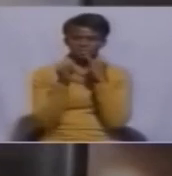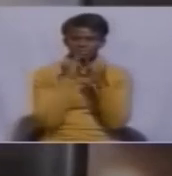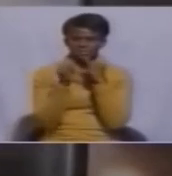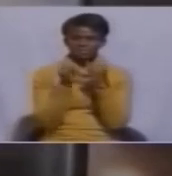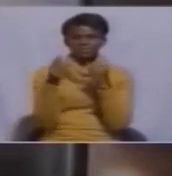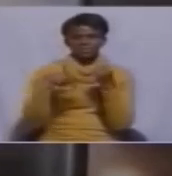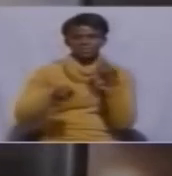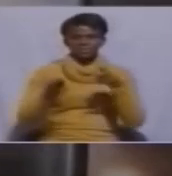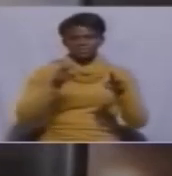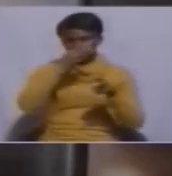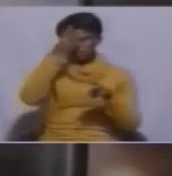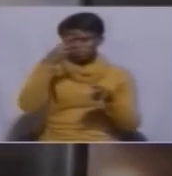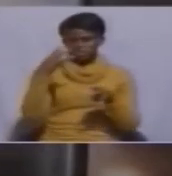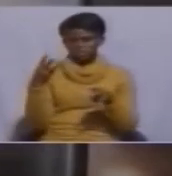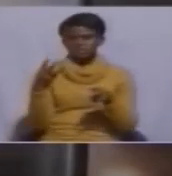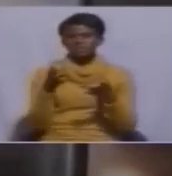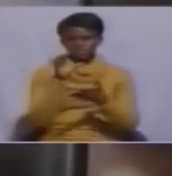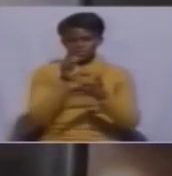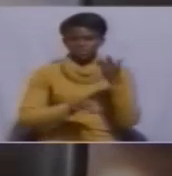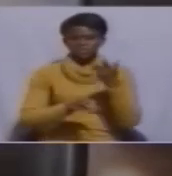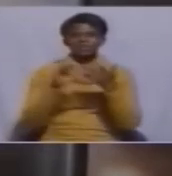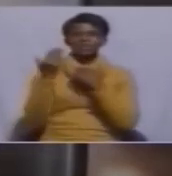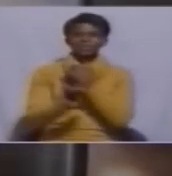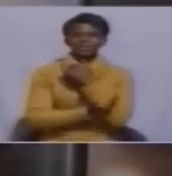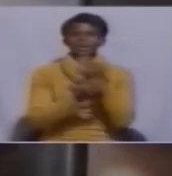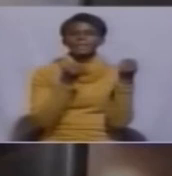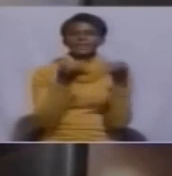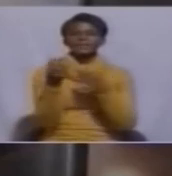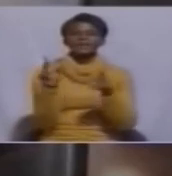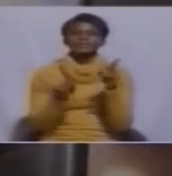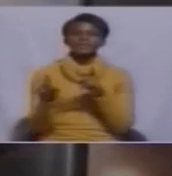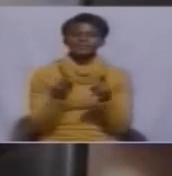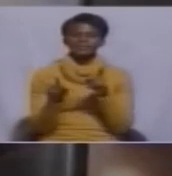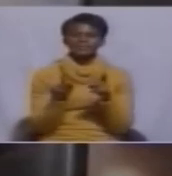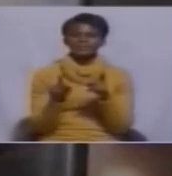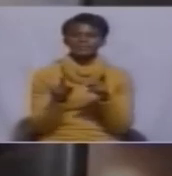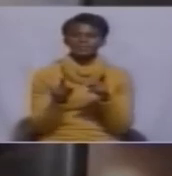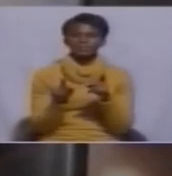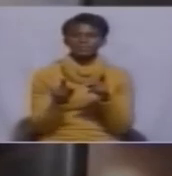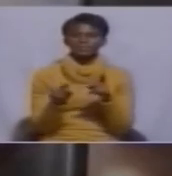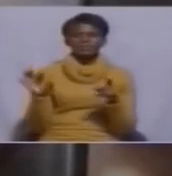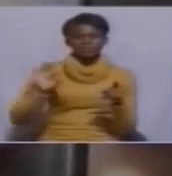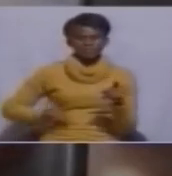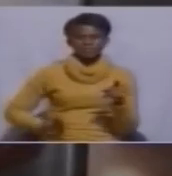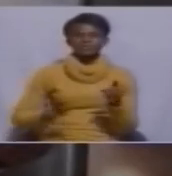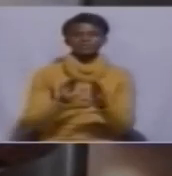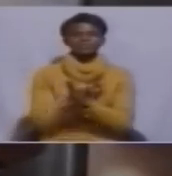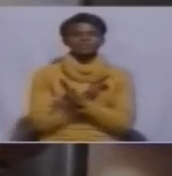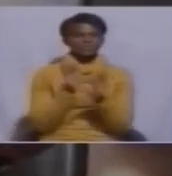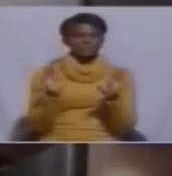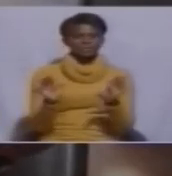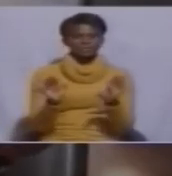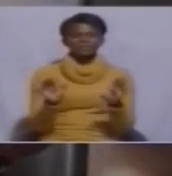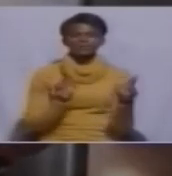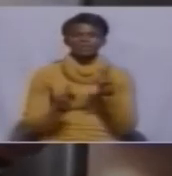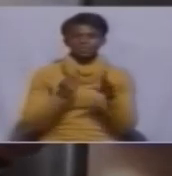dual citizenship. It's a clause that has been welcomed by many as that which will benefit Zambians, particularly people